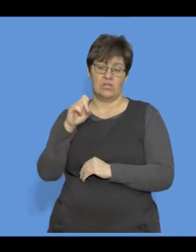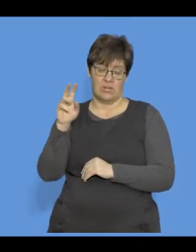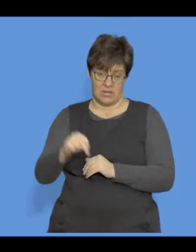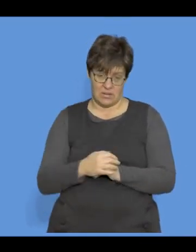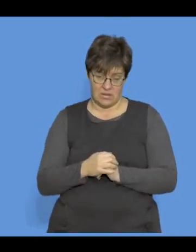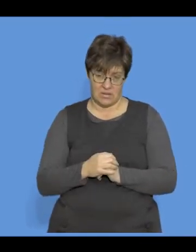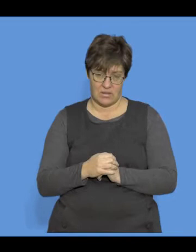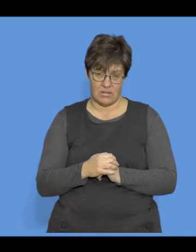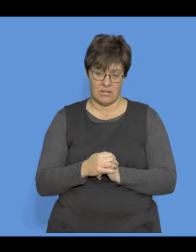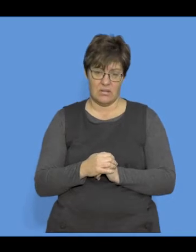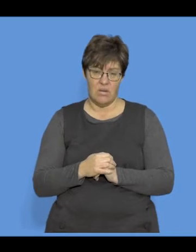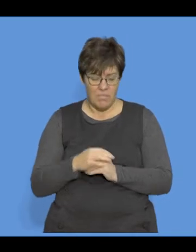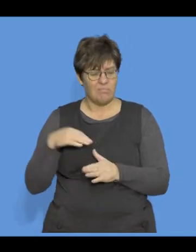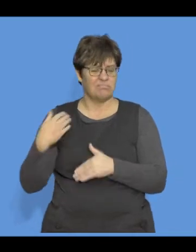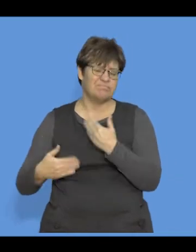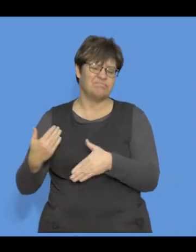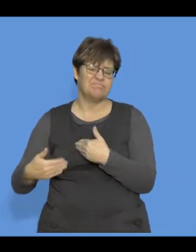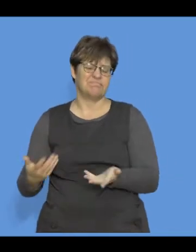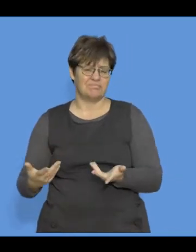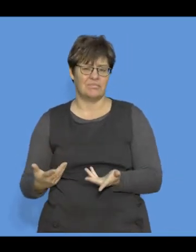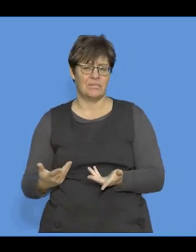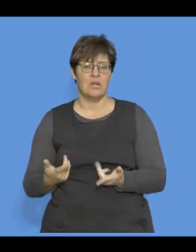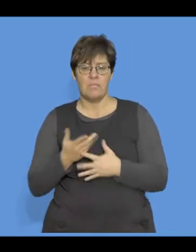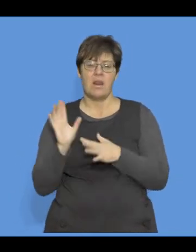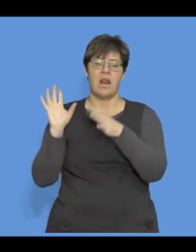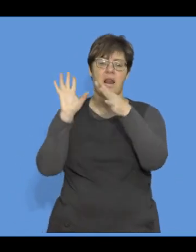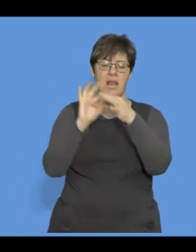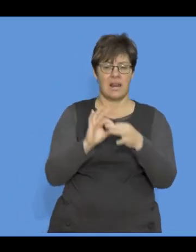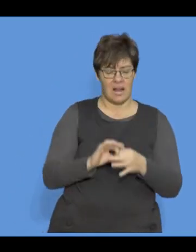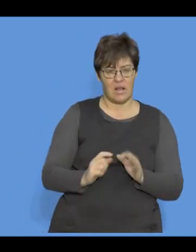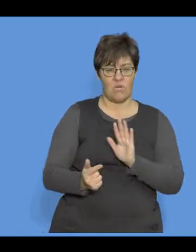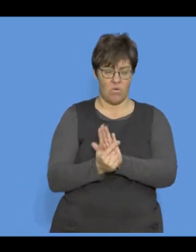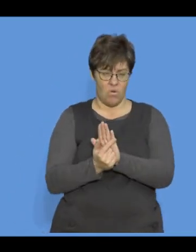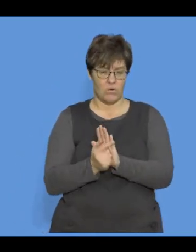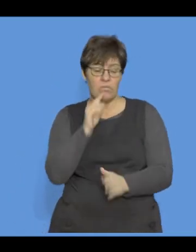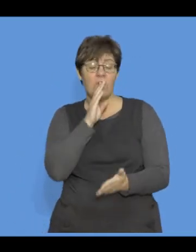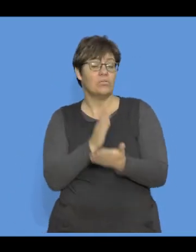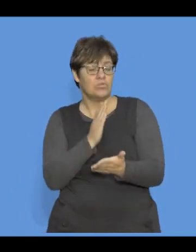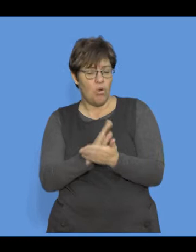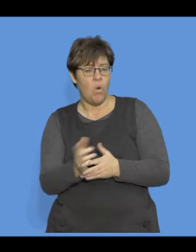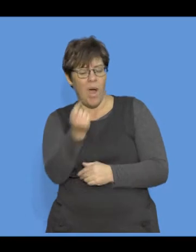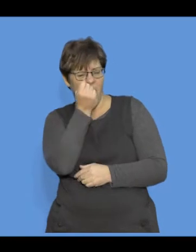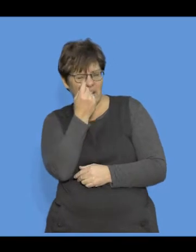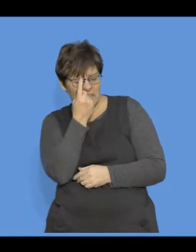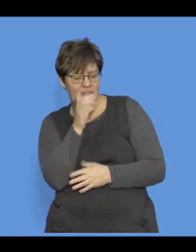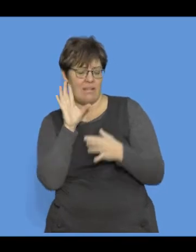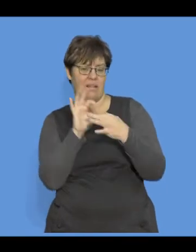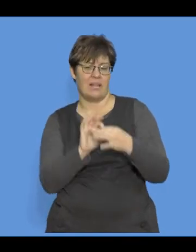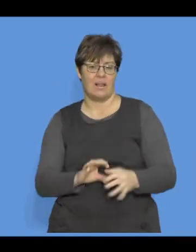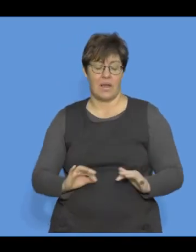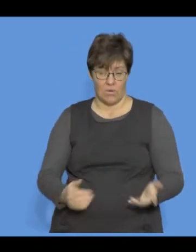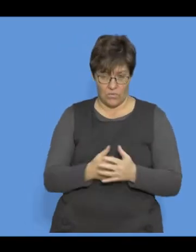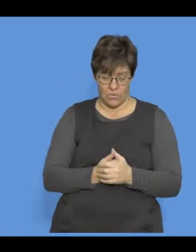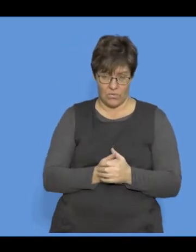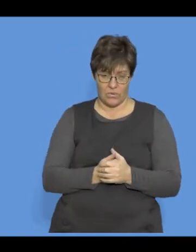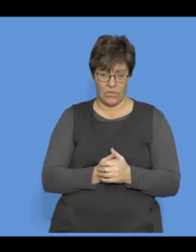And so we can carry on and we can link the laws together and make sure that we understand how they link. In terms of the